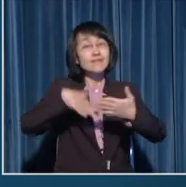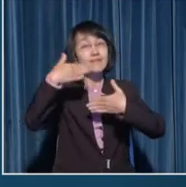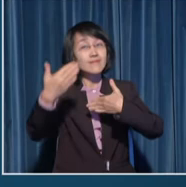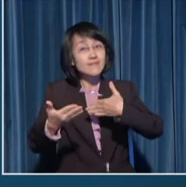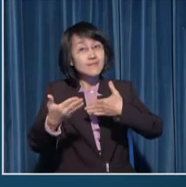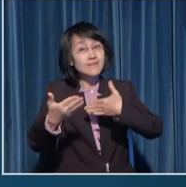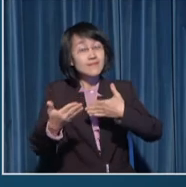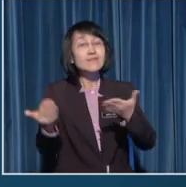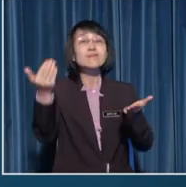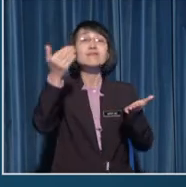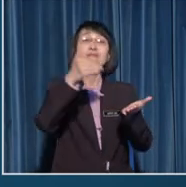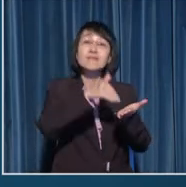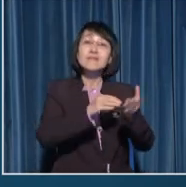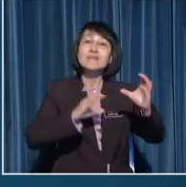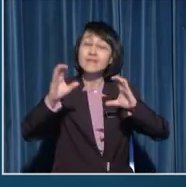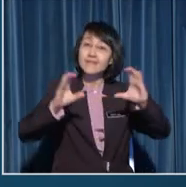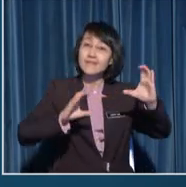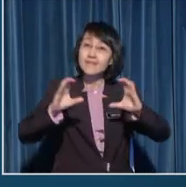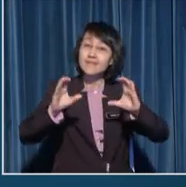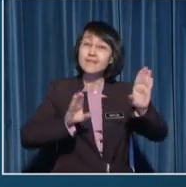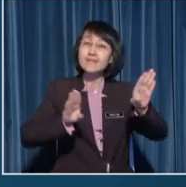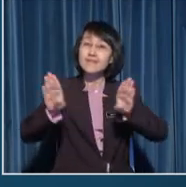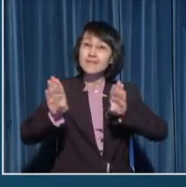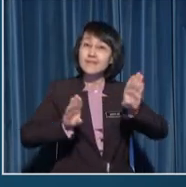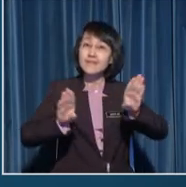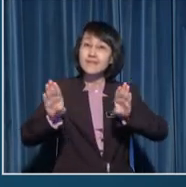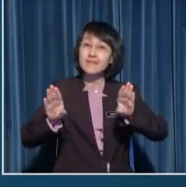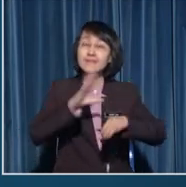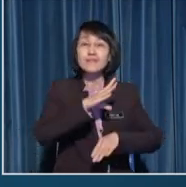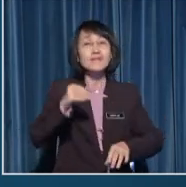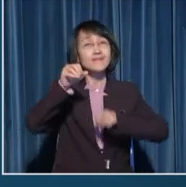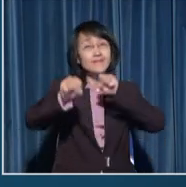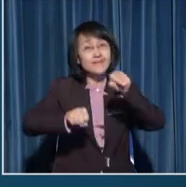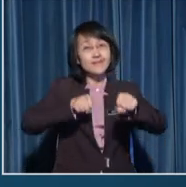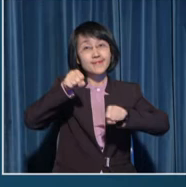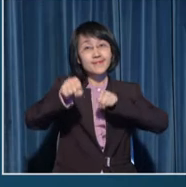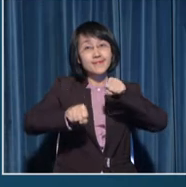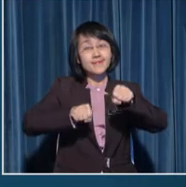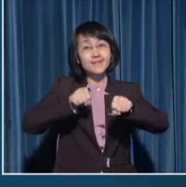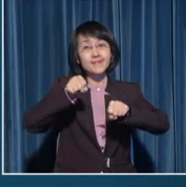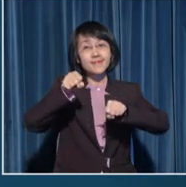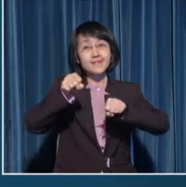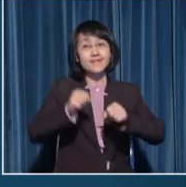Next, another car, bus, and bicycle.